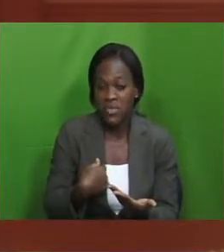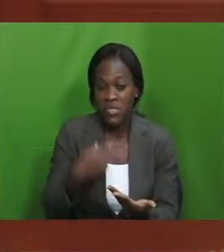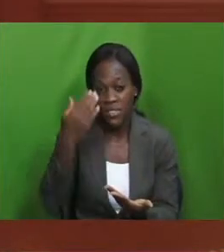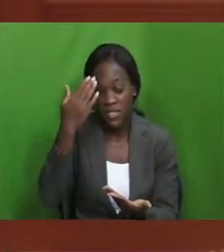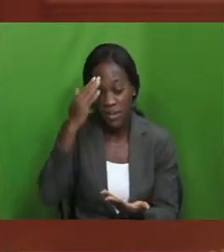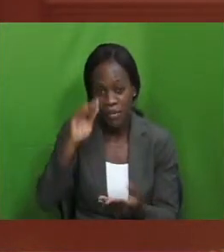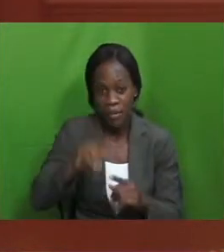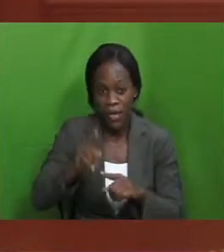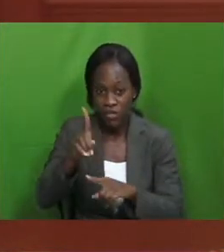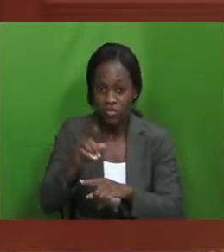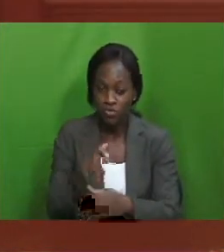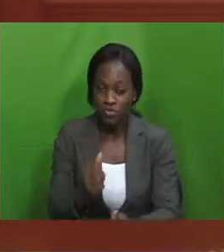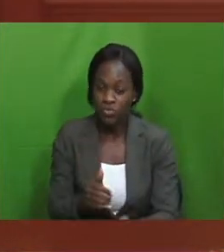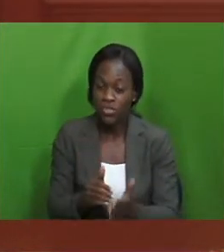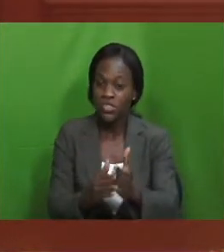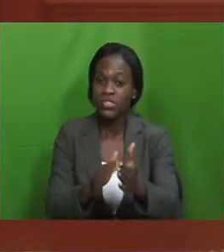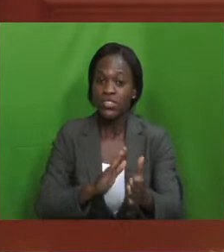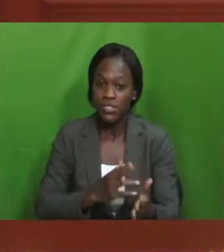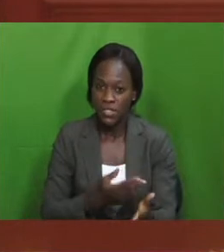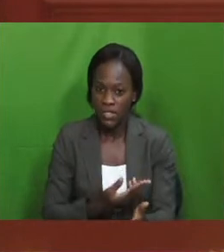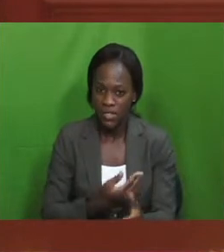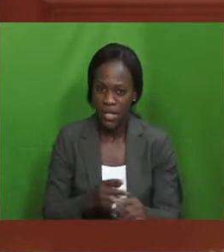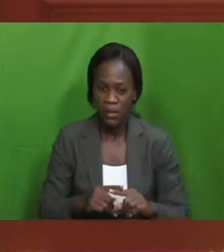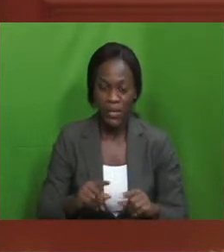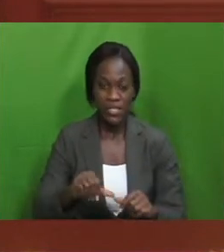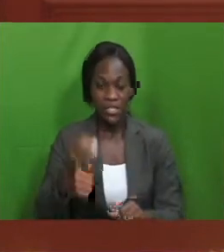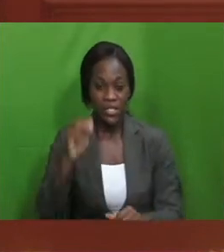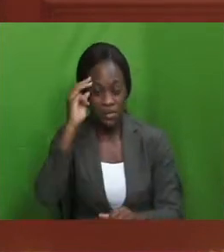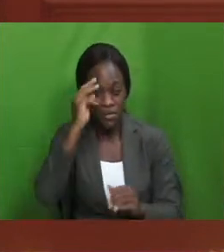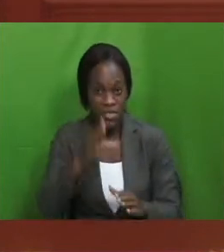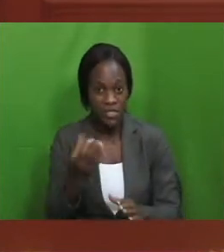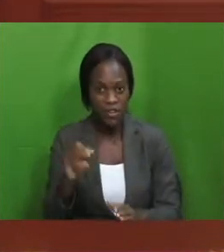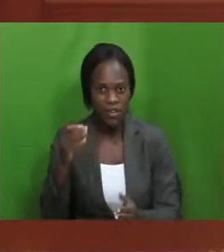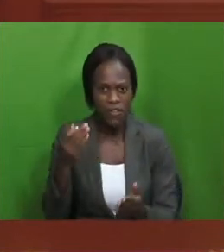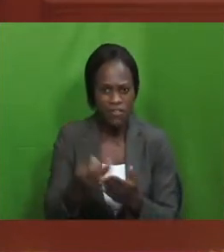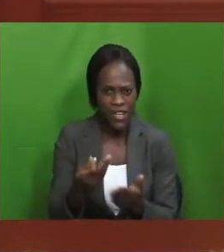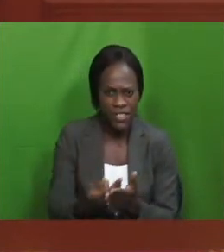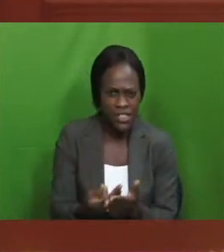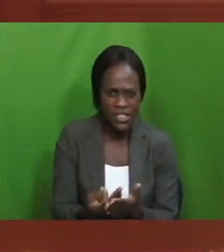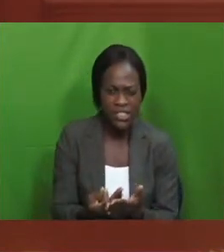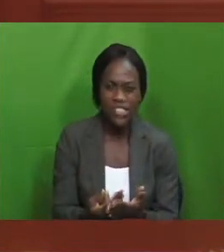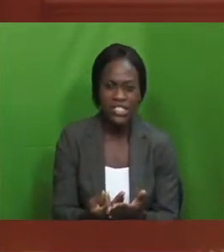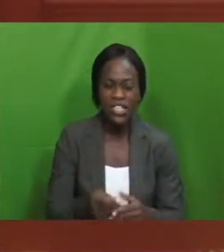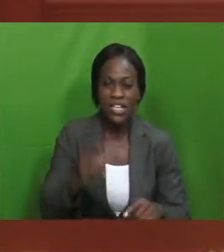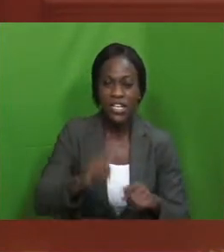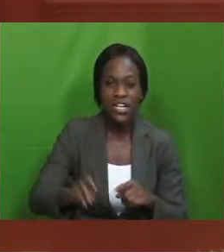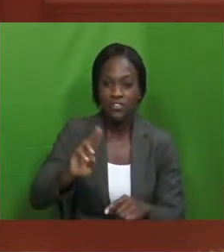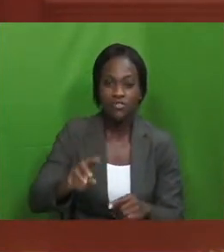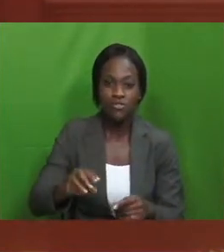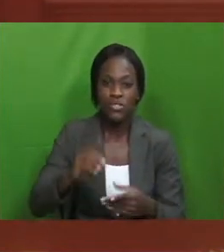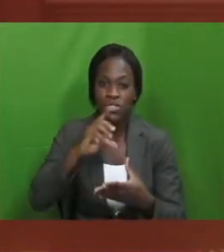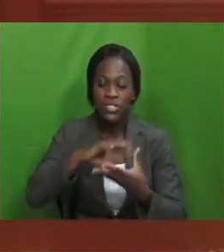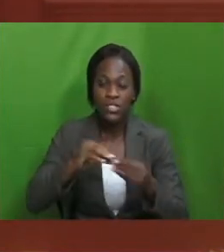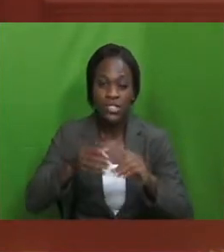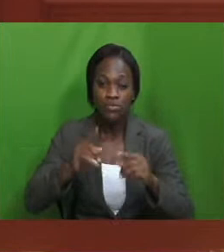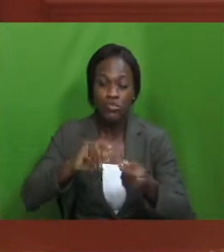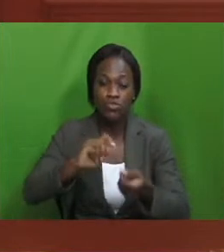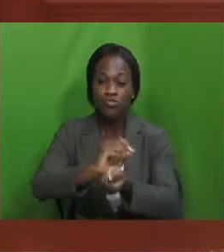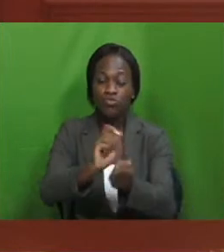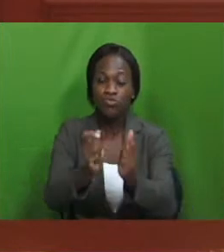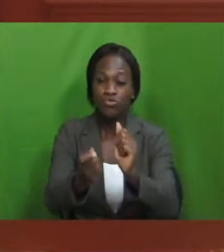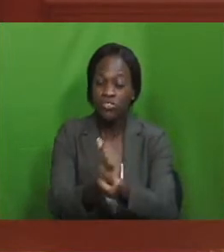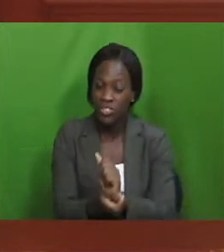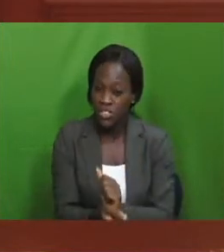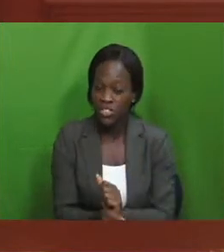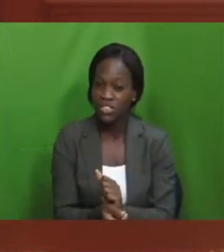that any Minister of Finance should be given a mandate to use a statement to amend the Appropriation Act, even though